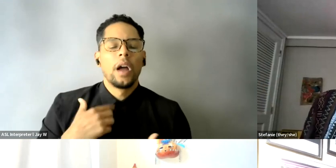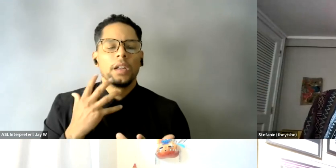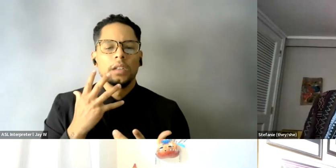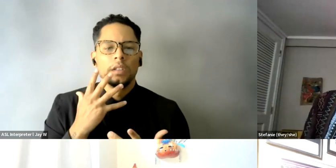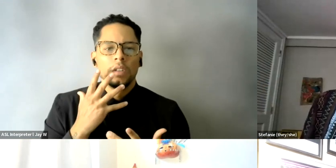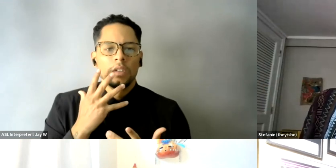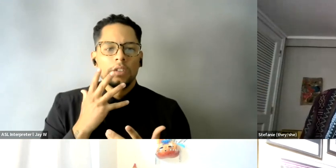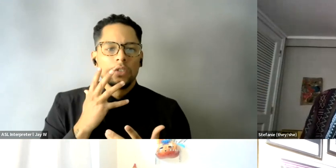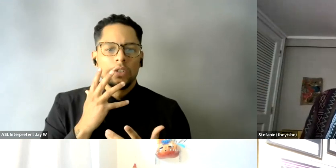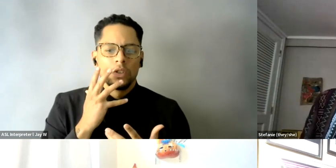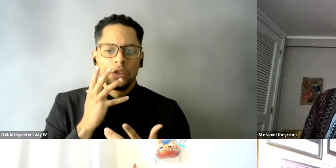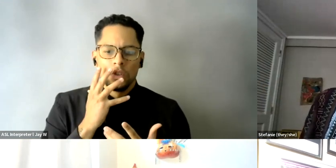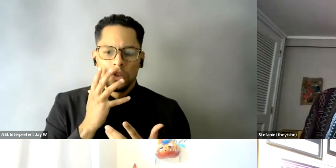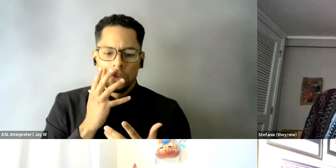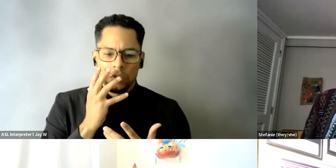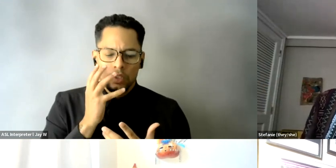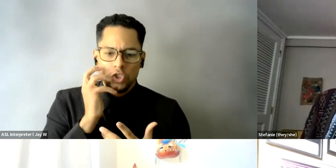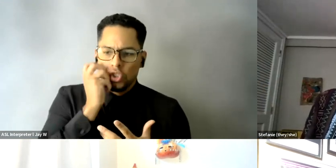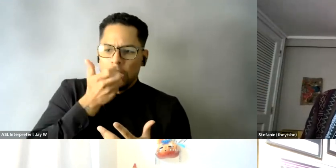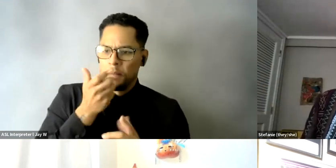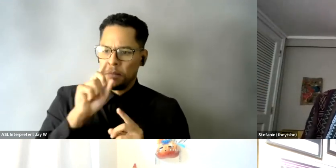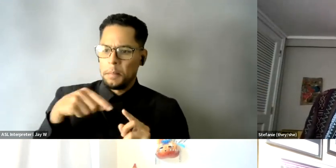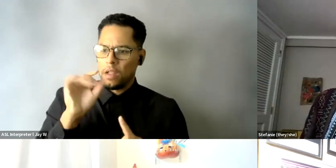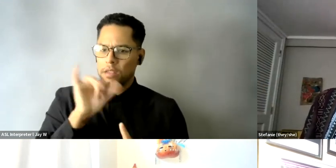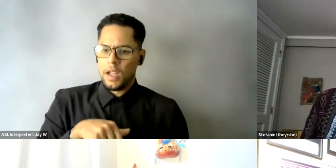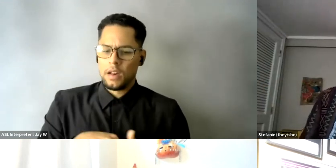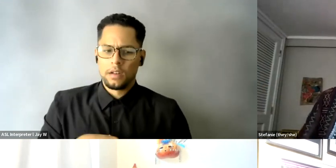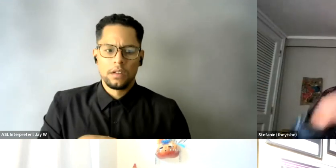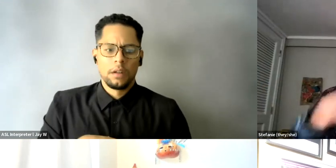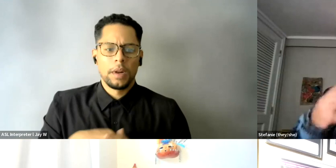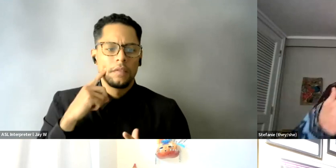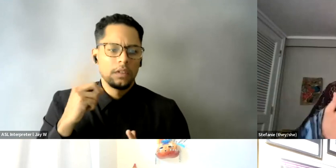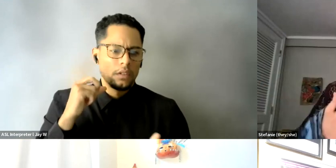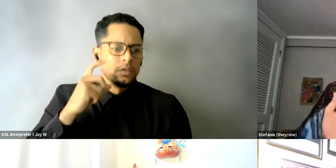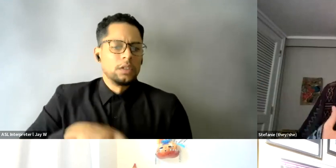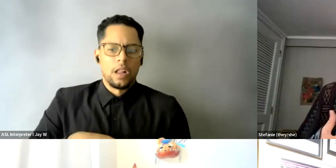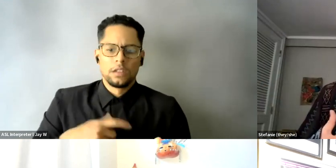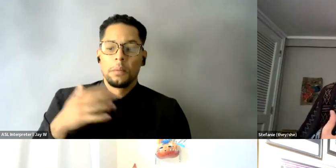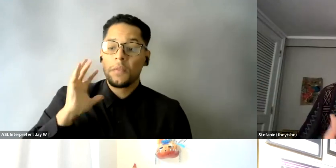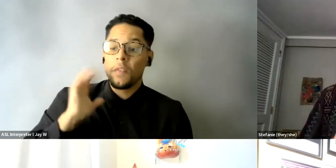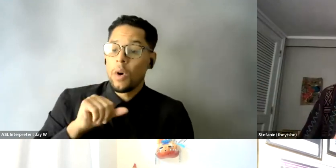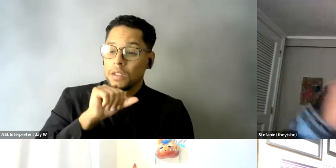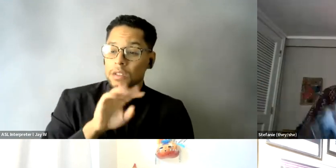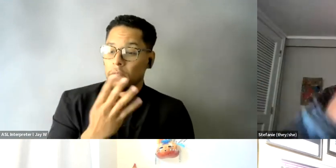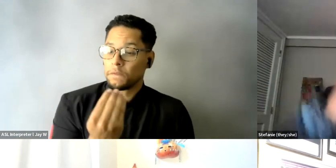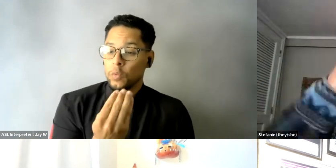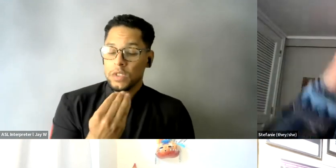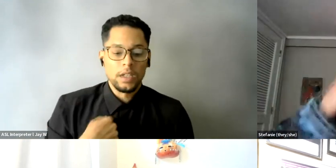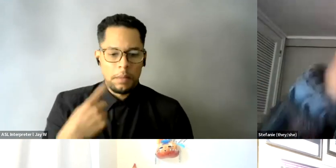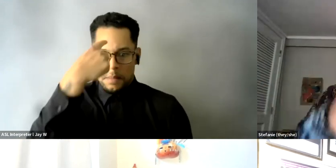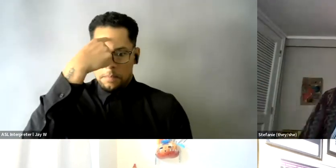truth, because I was a 14-year-old kid who was in my, how do I survive this, right? All I know